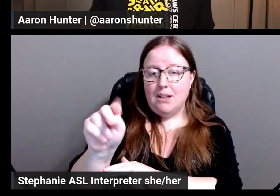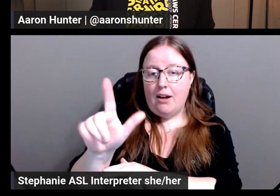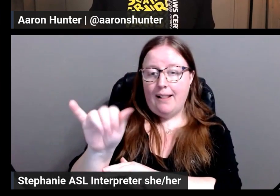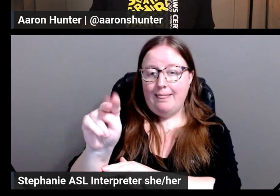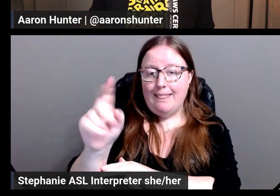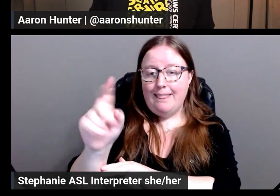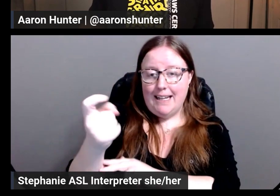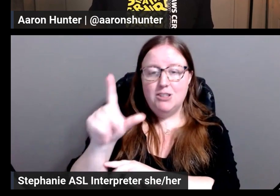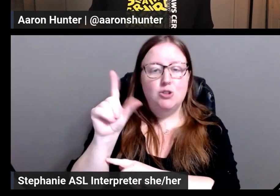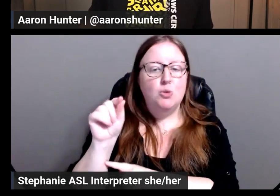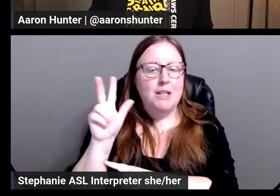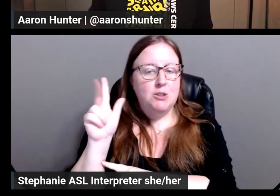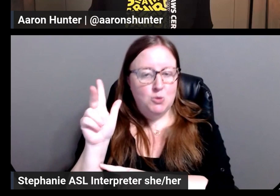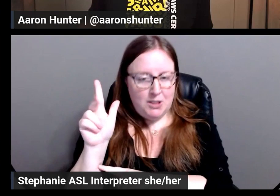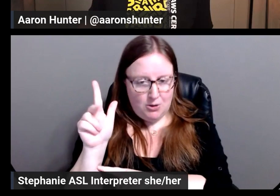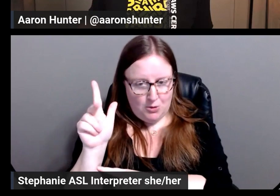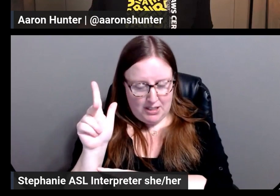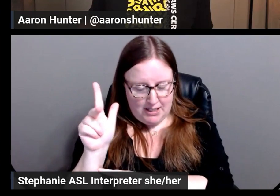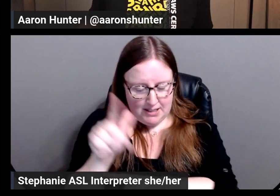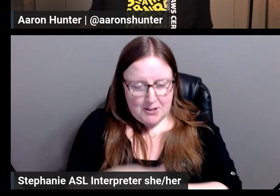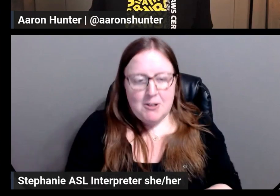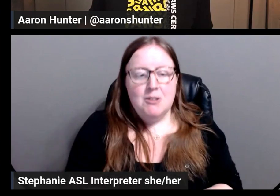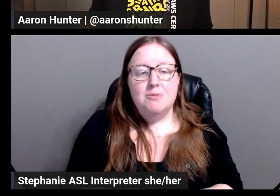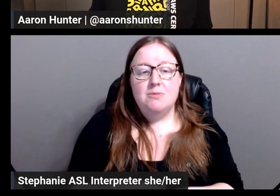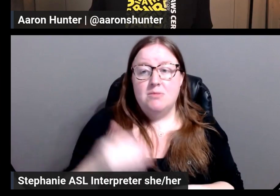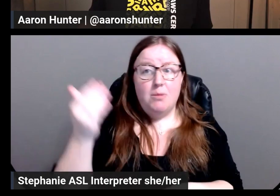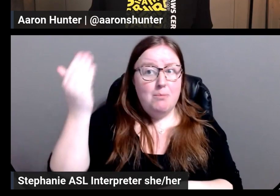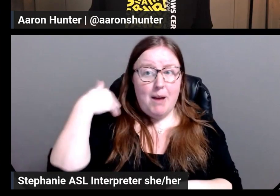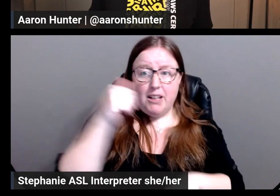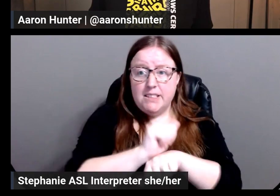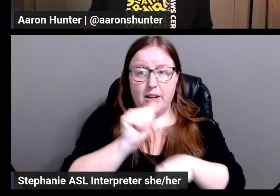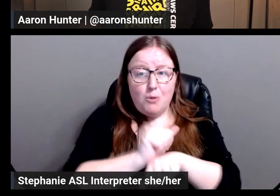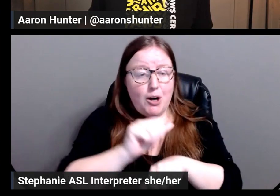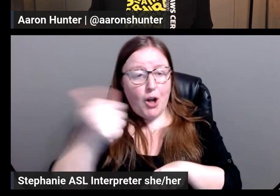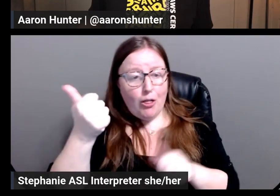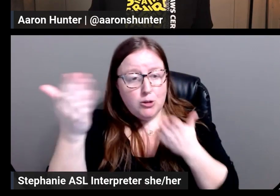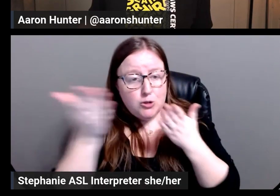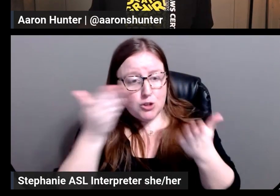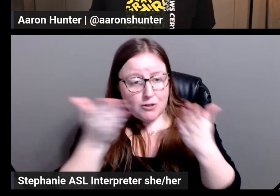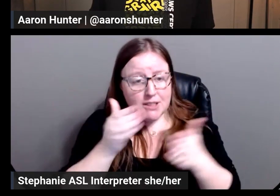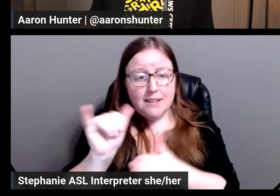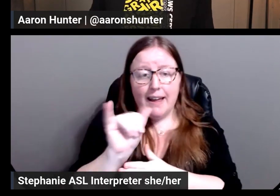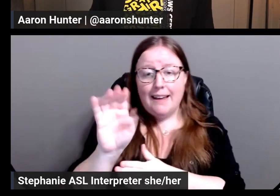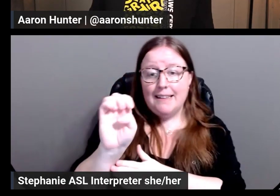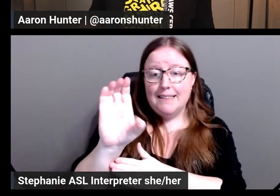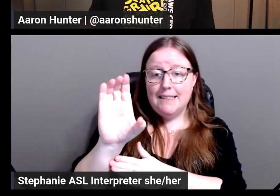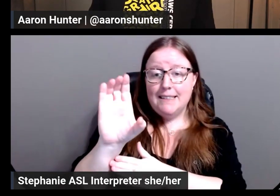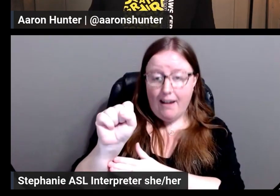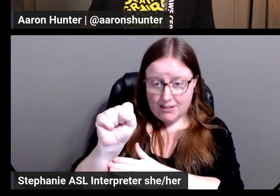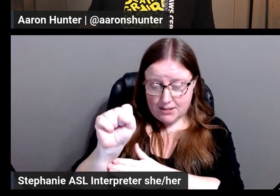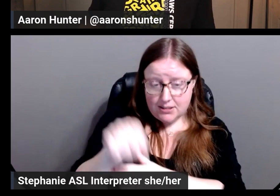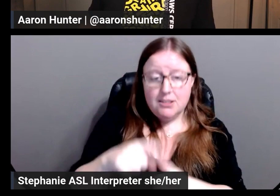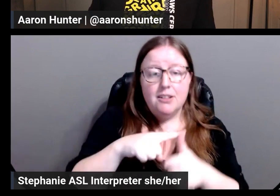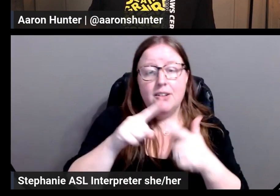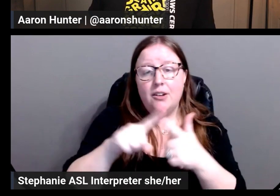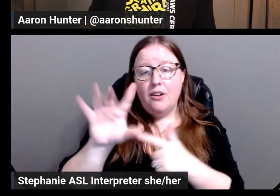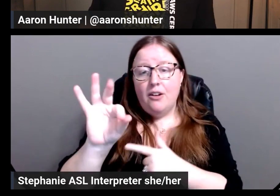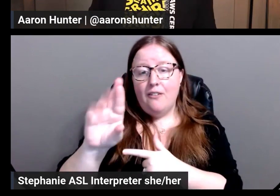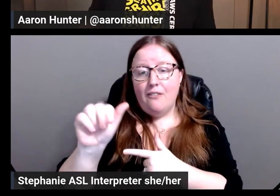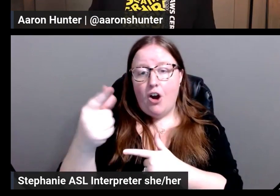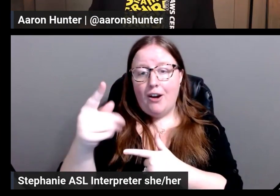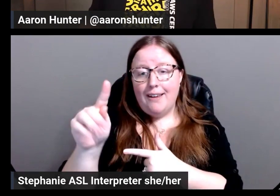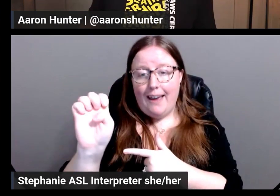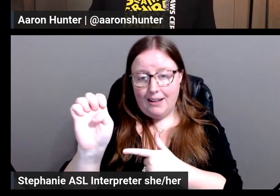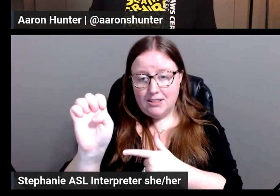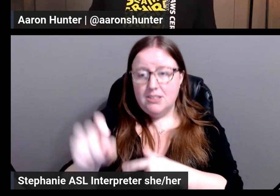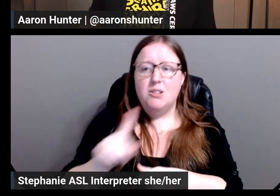Amazon Linux 2023. In the past, I've worked on some of our other services like ECS and Fargate. And in the